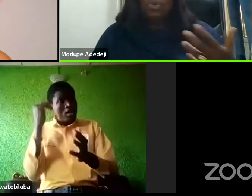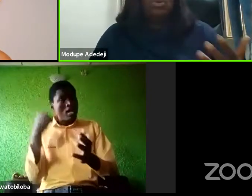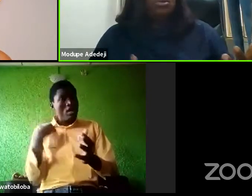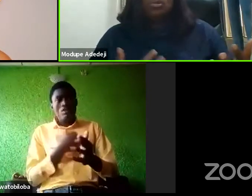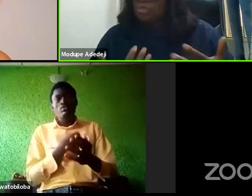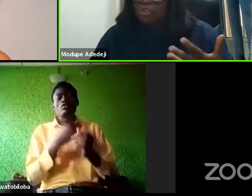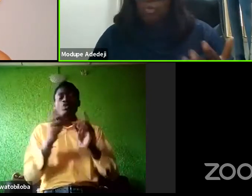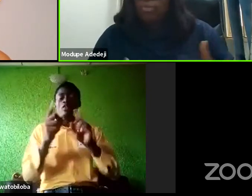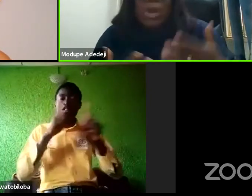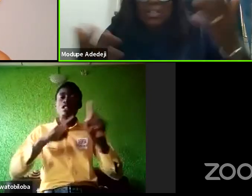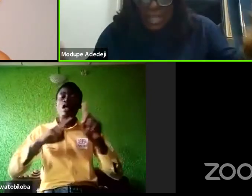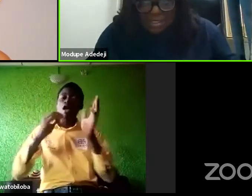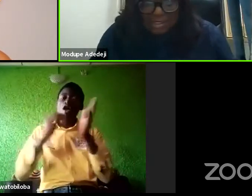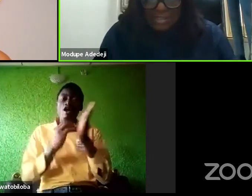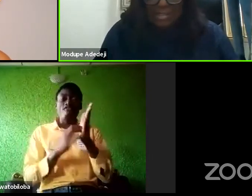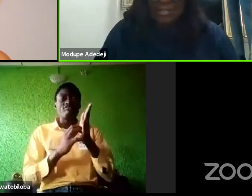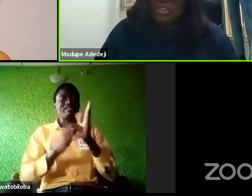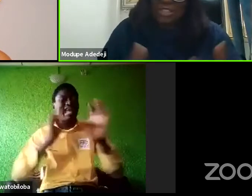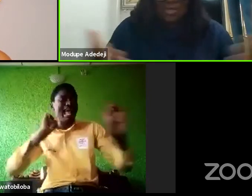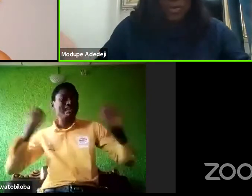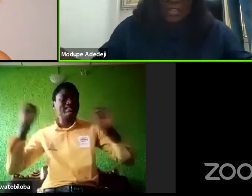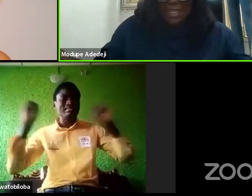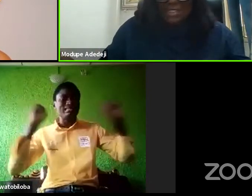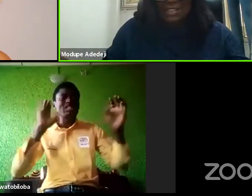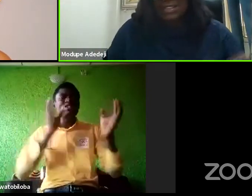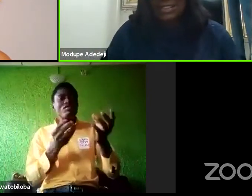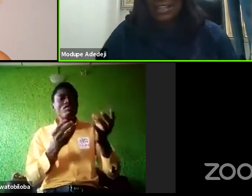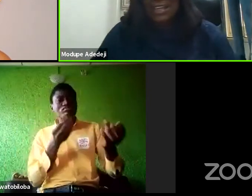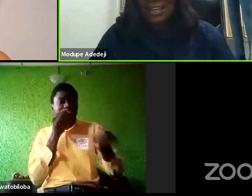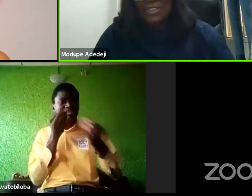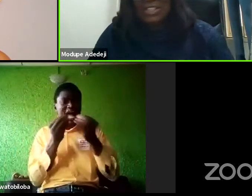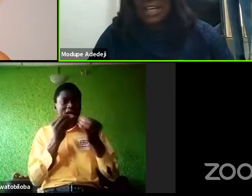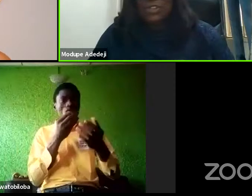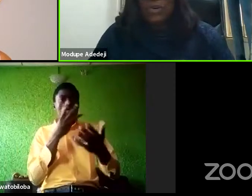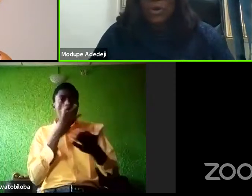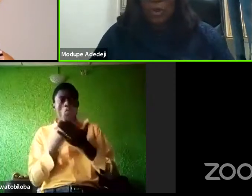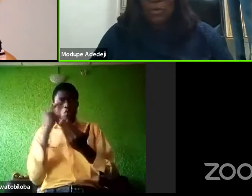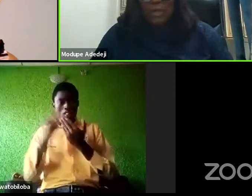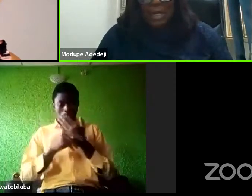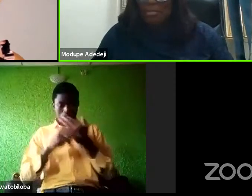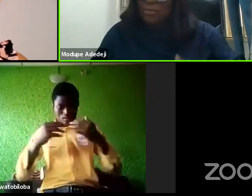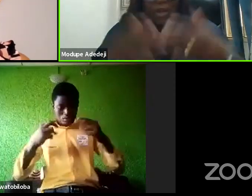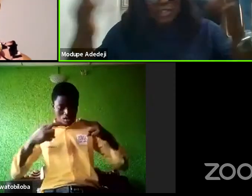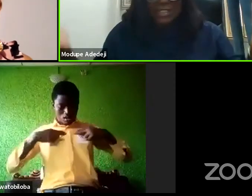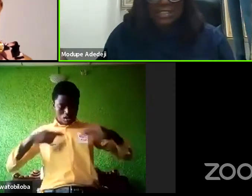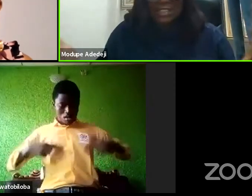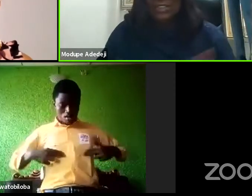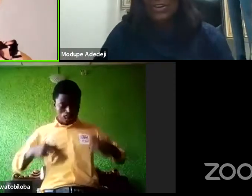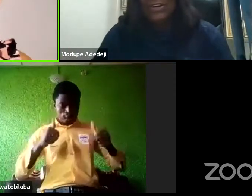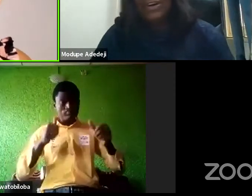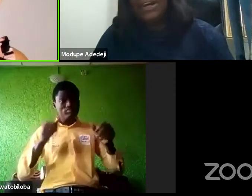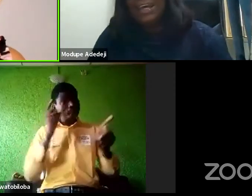diet, wellness, just wellness, just as you call your program,